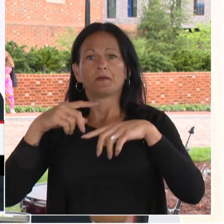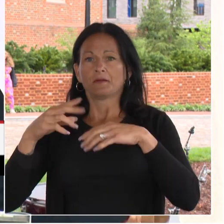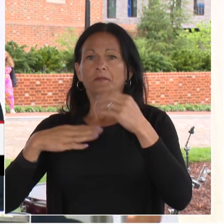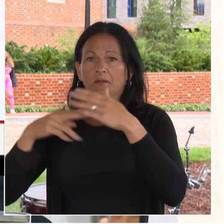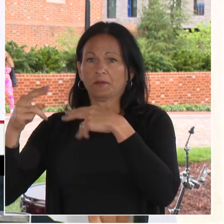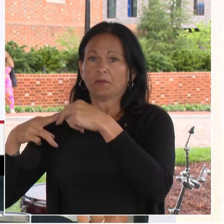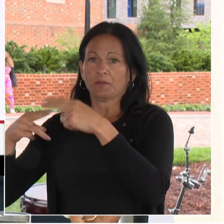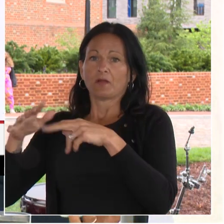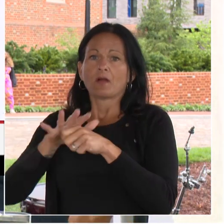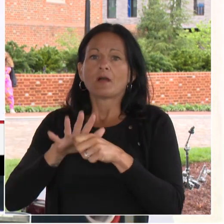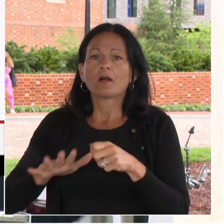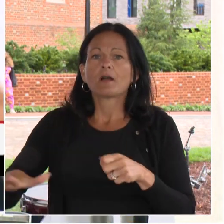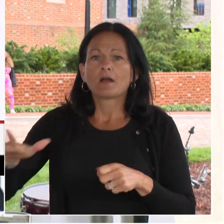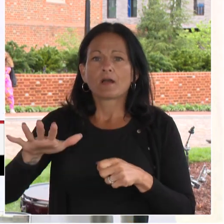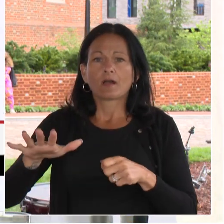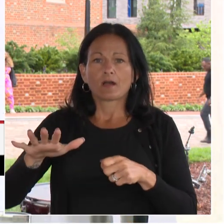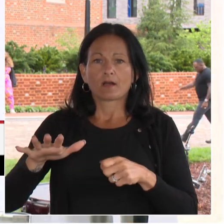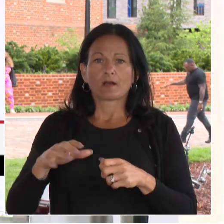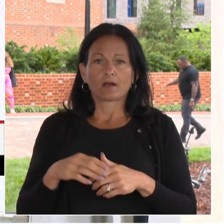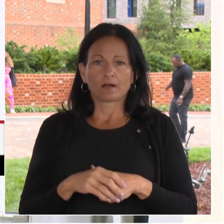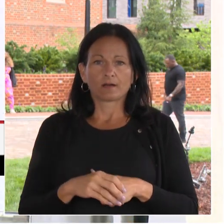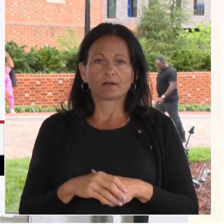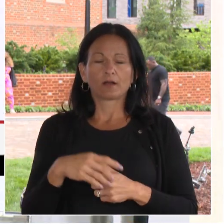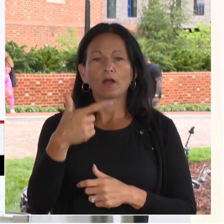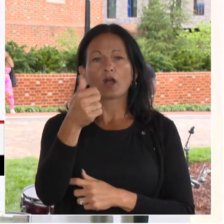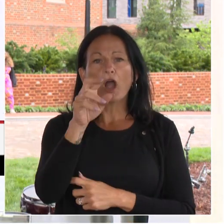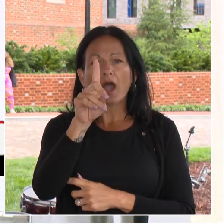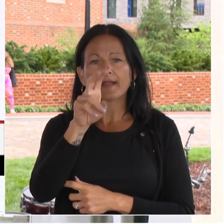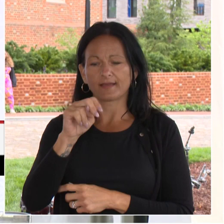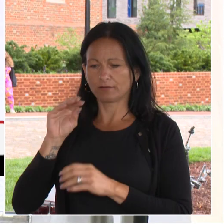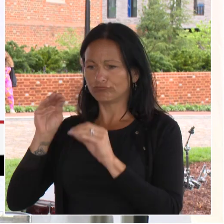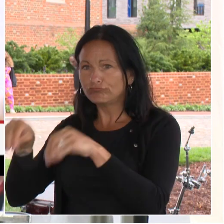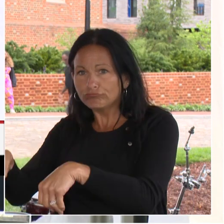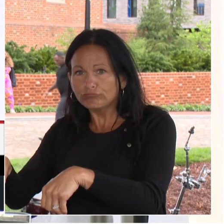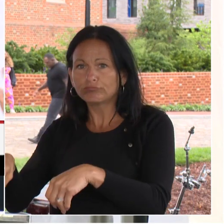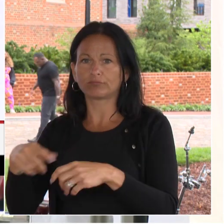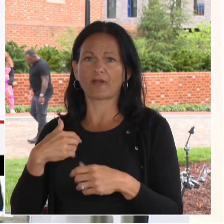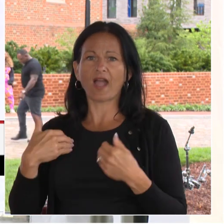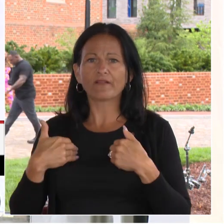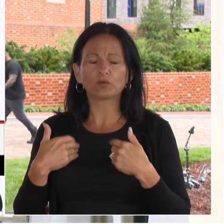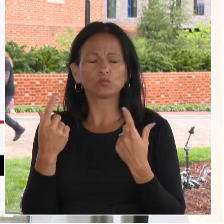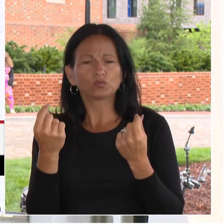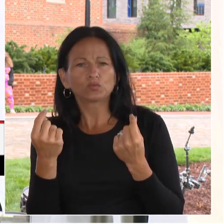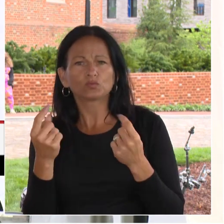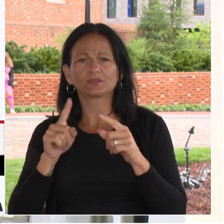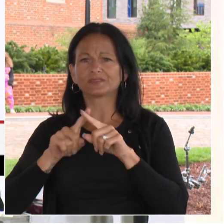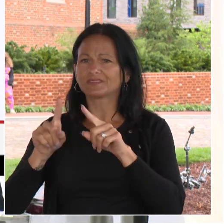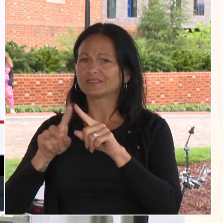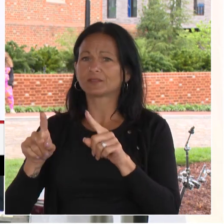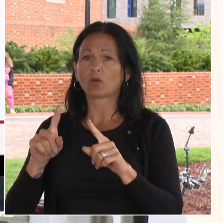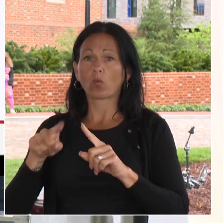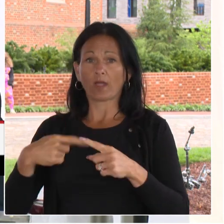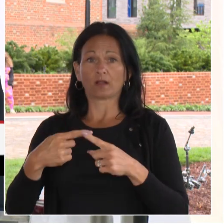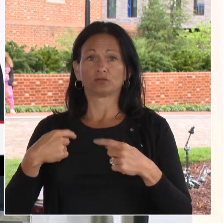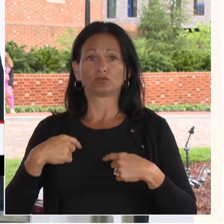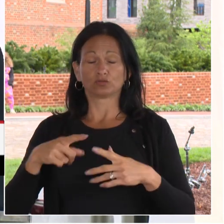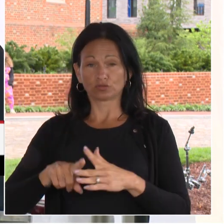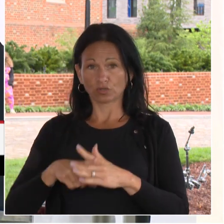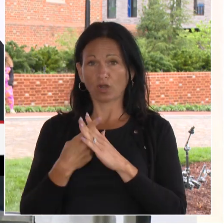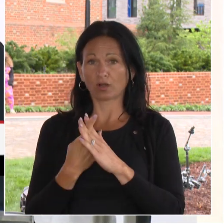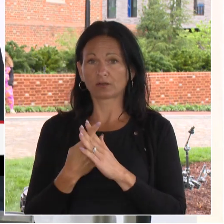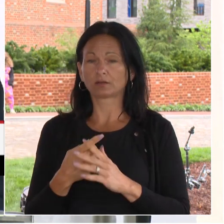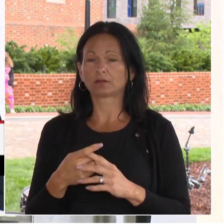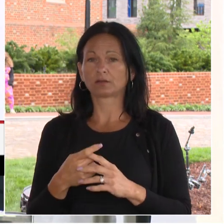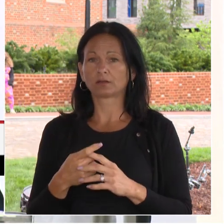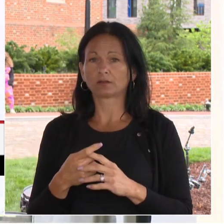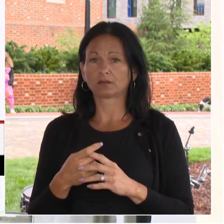Gardens in Ward 3 who've been part of the planning of this project from the beginning, and frankly, patiently endured 4 years of construction with